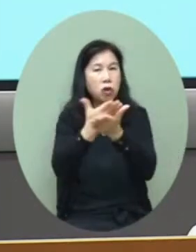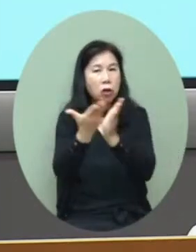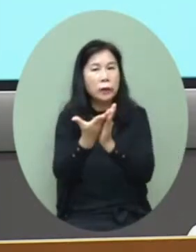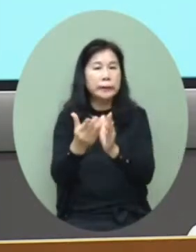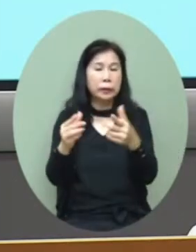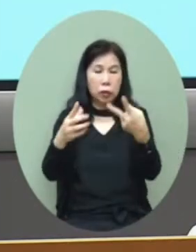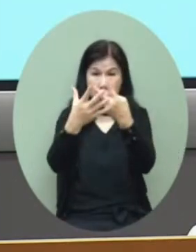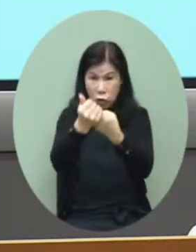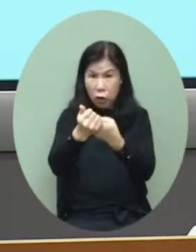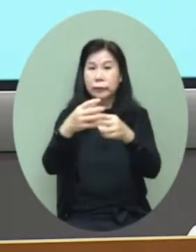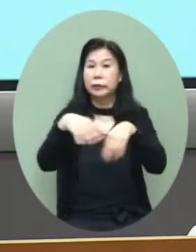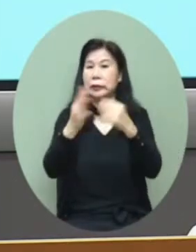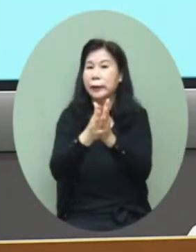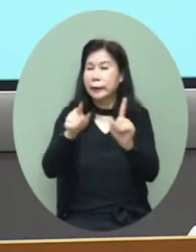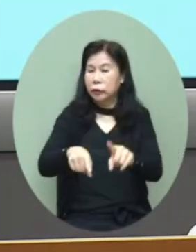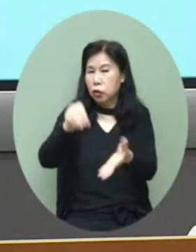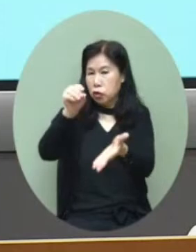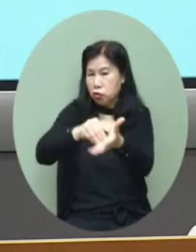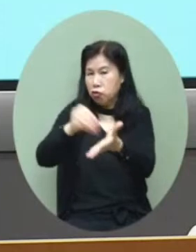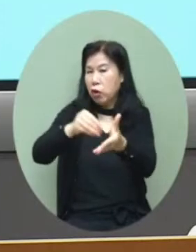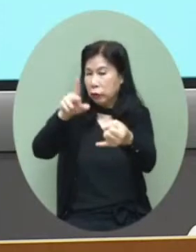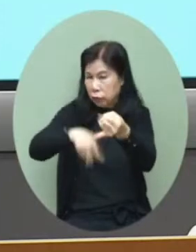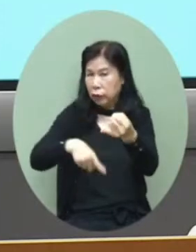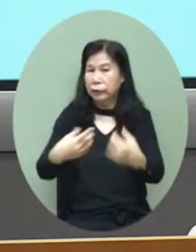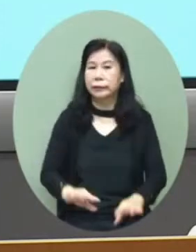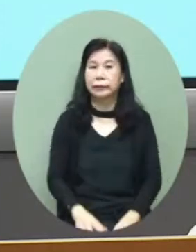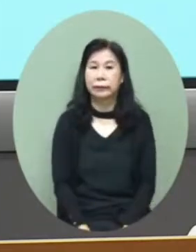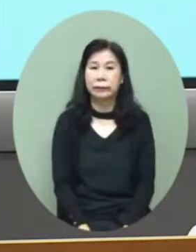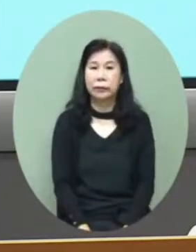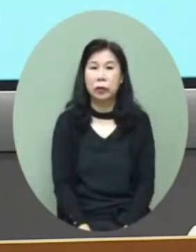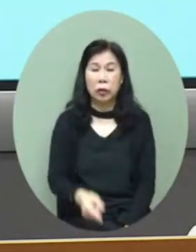So we have struck a balance